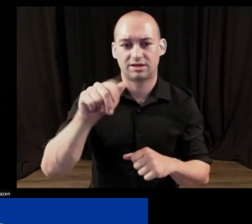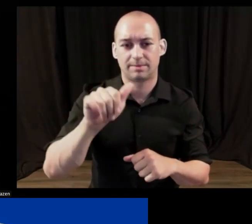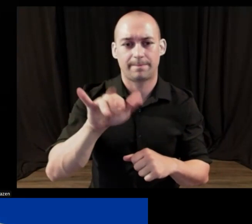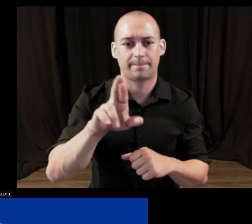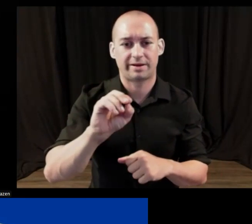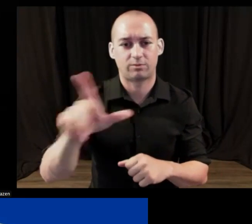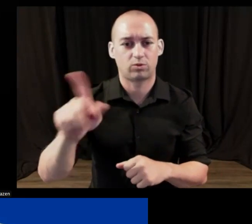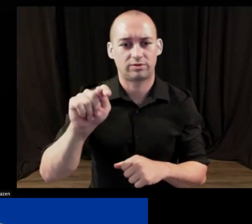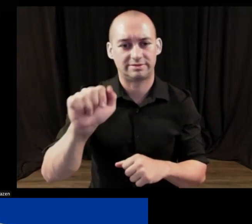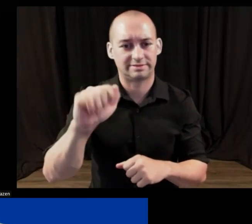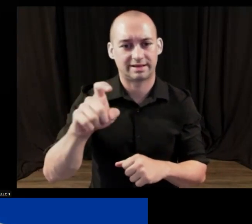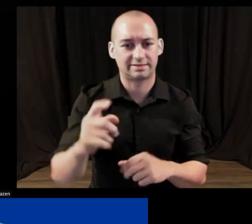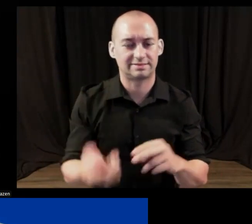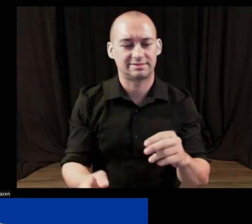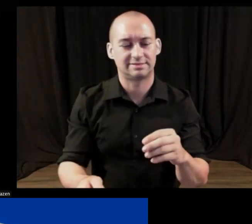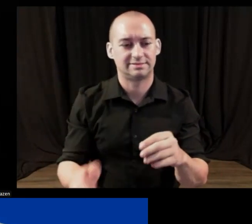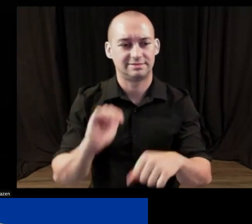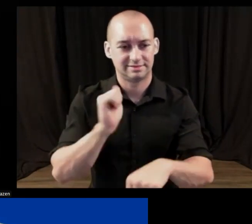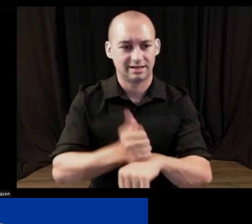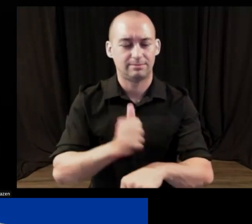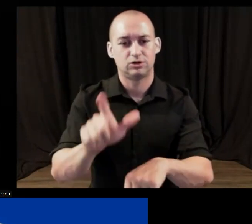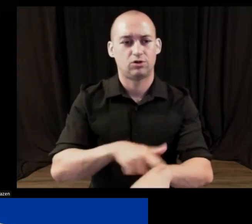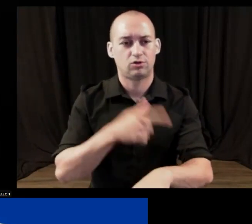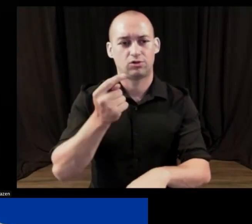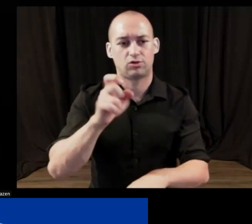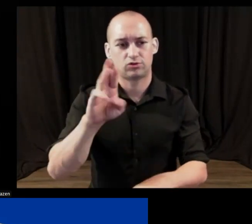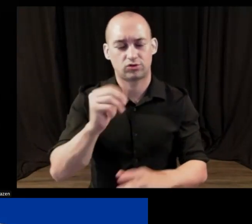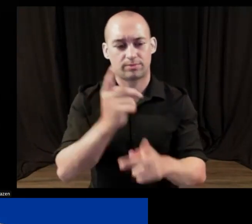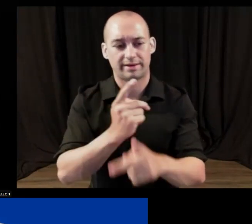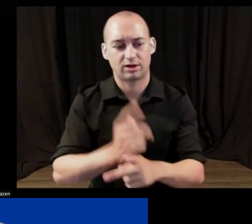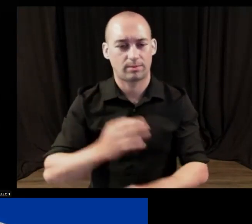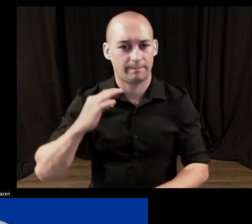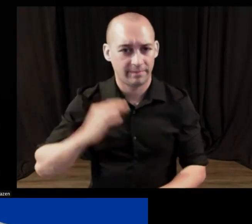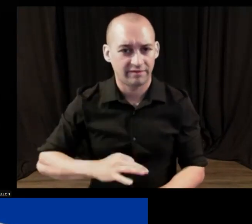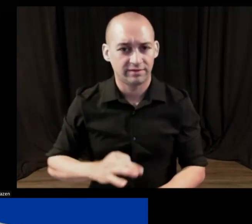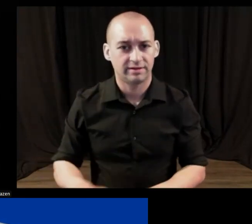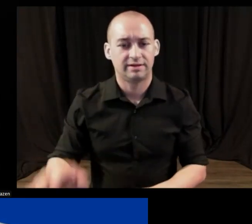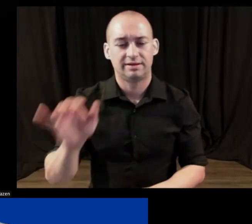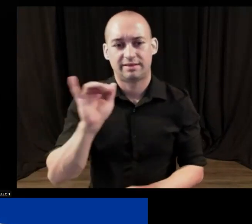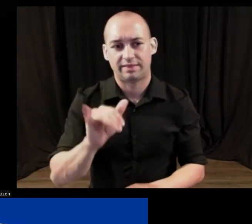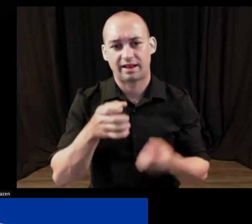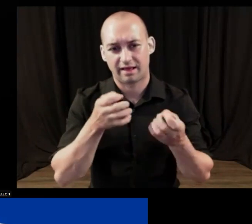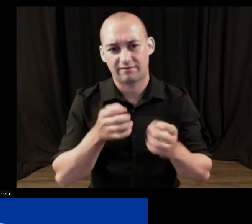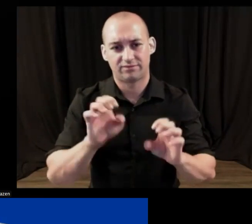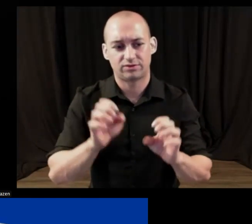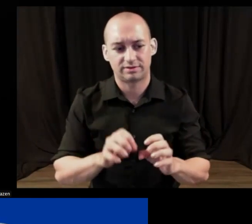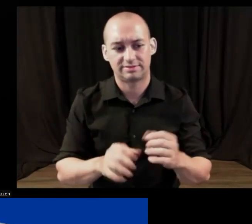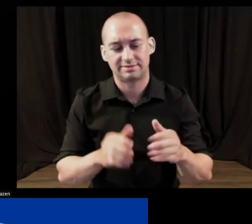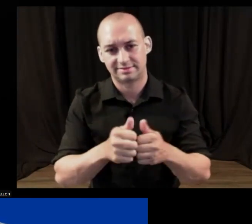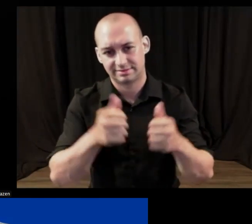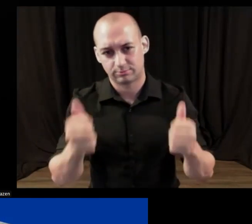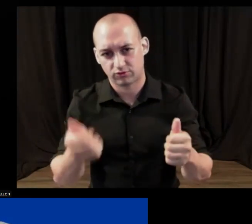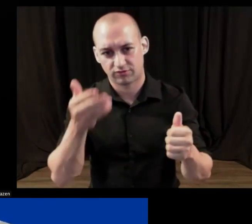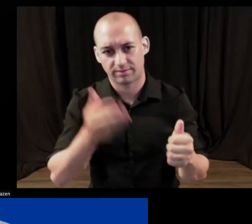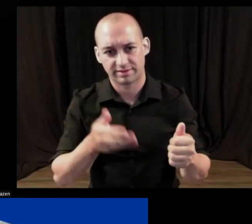to establish a long-term care benefit. And so that effort is separate from this.